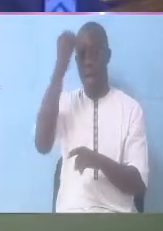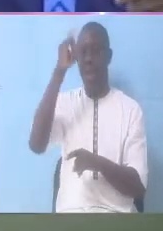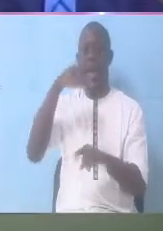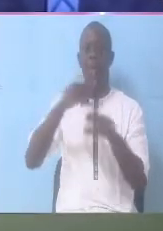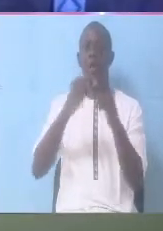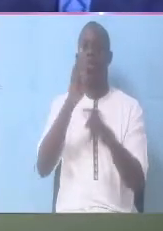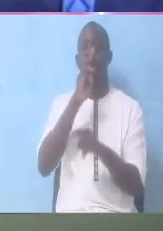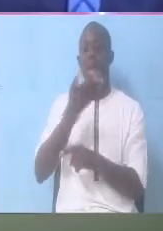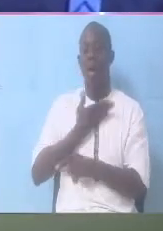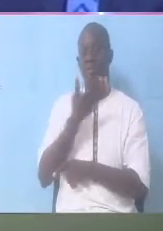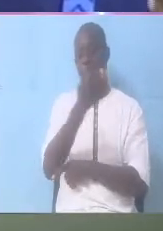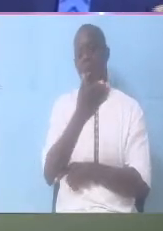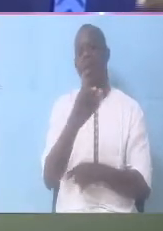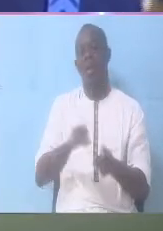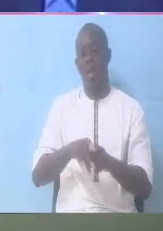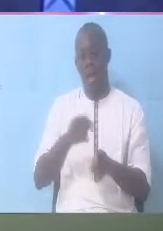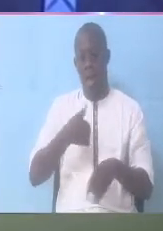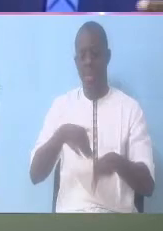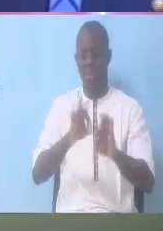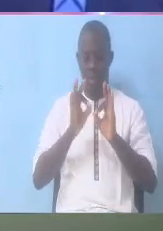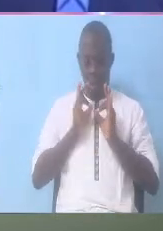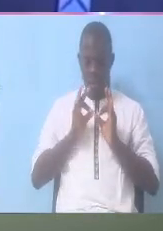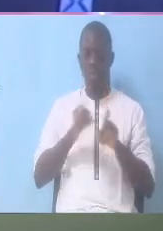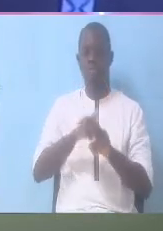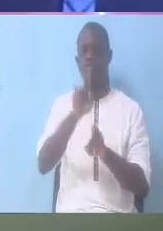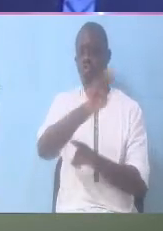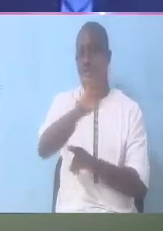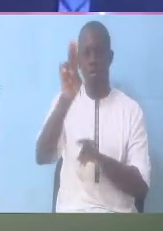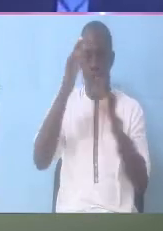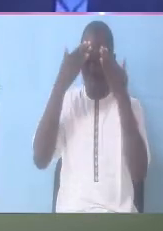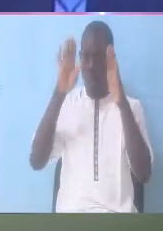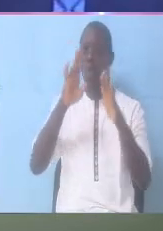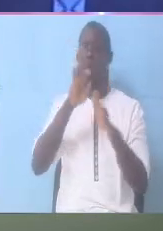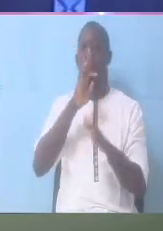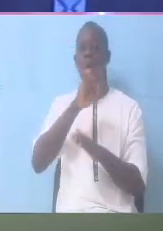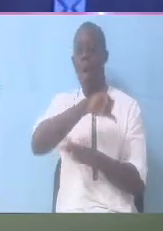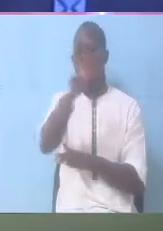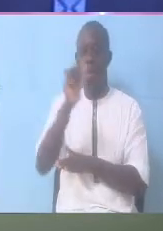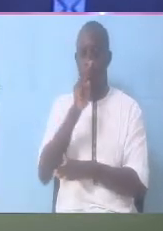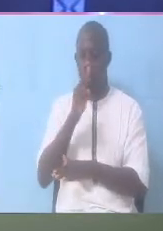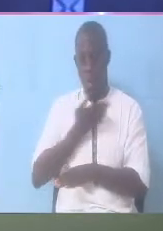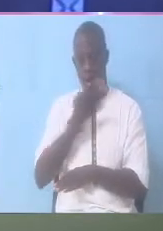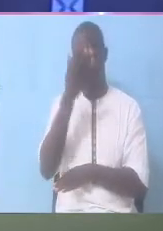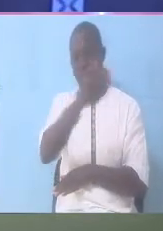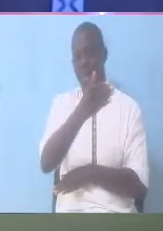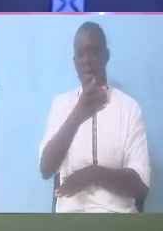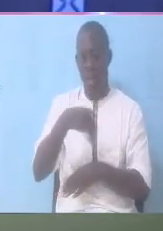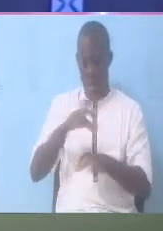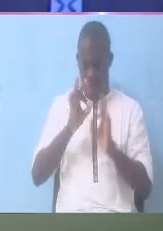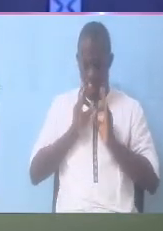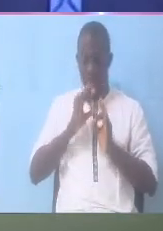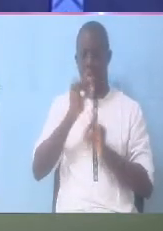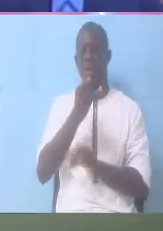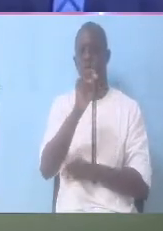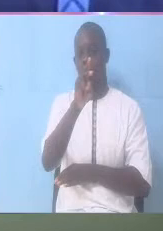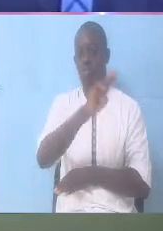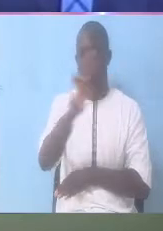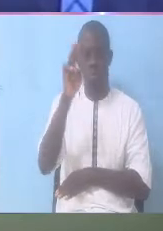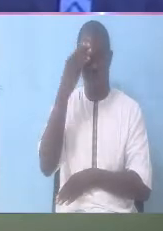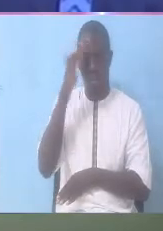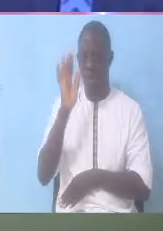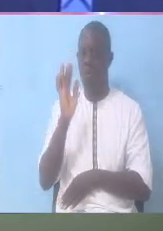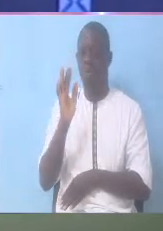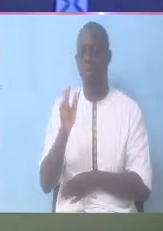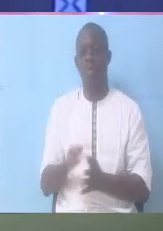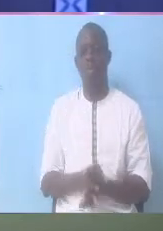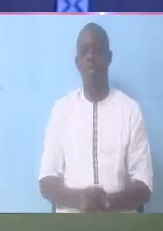Yes, I take it you don't know who and who was there. Yes, sir. What I do know is what he told